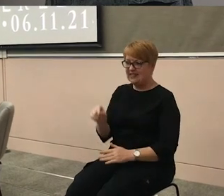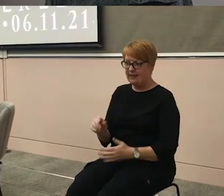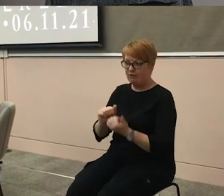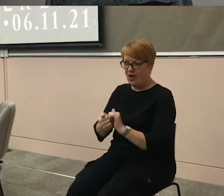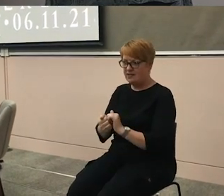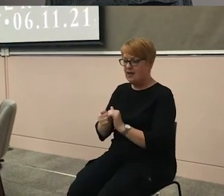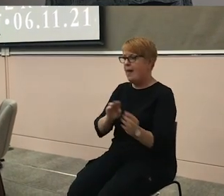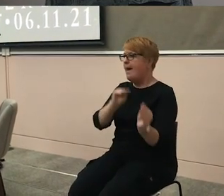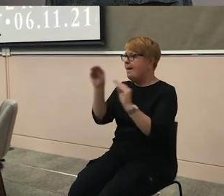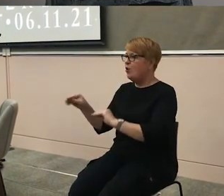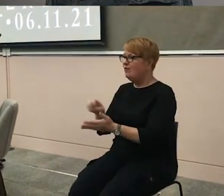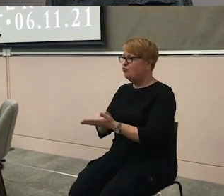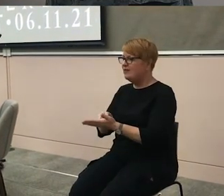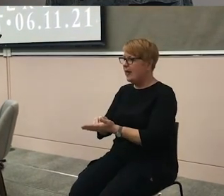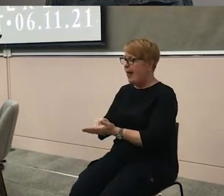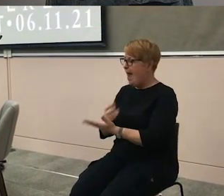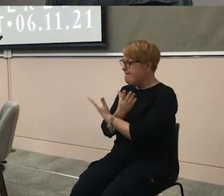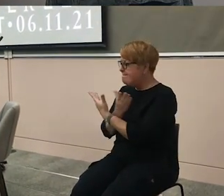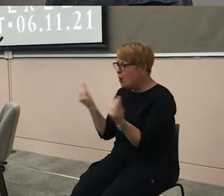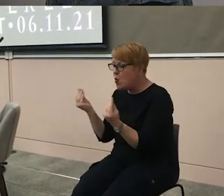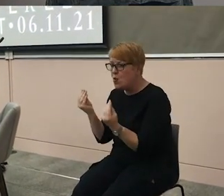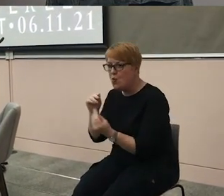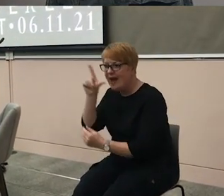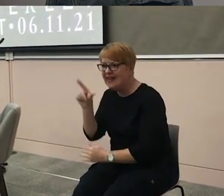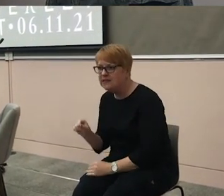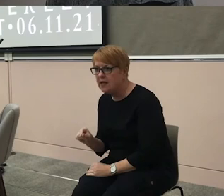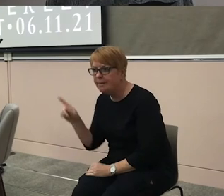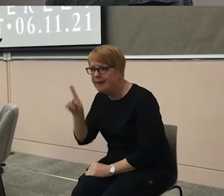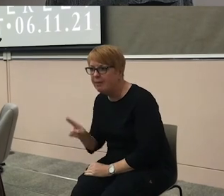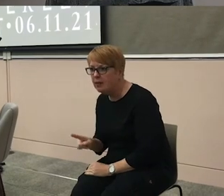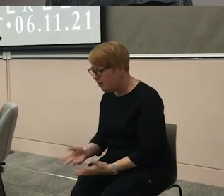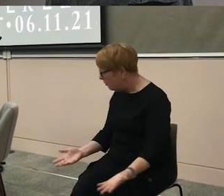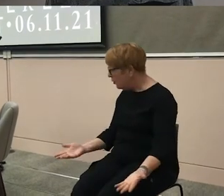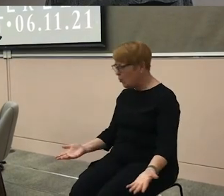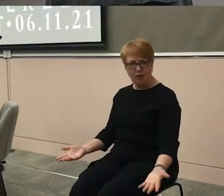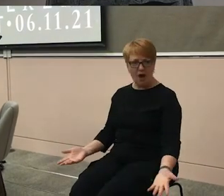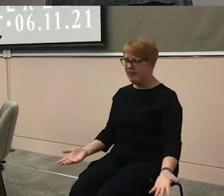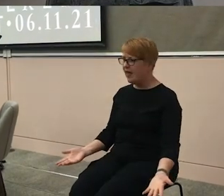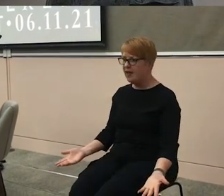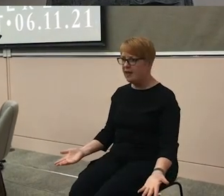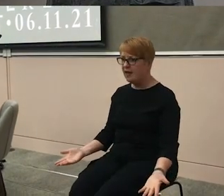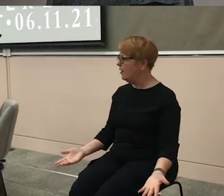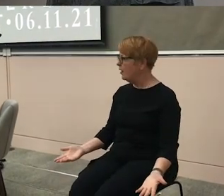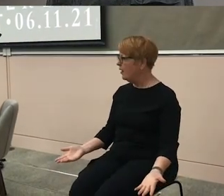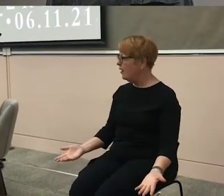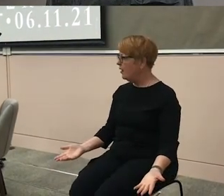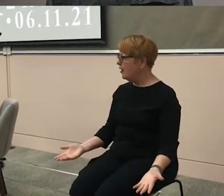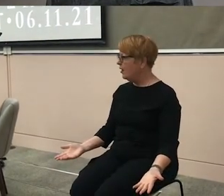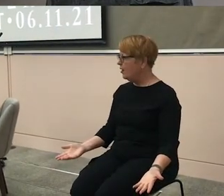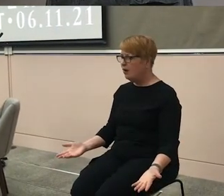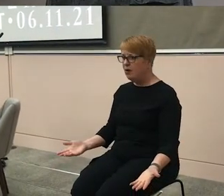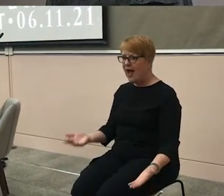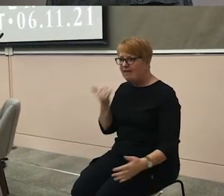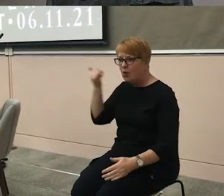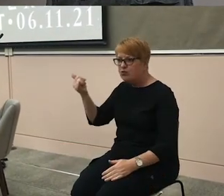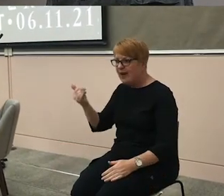Rochdale, and there's no Indians to be found. It's like, where have they all gone? And then Jasleen, I was looking for a penny pole. Do you know any Indians? I